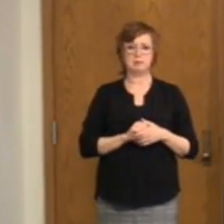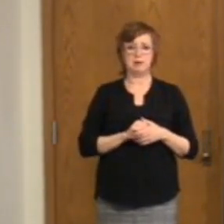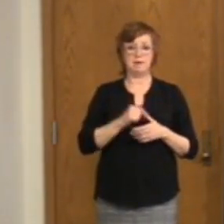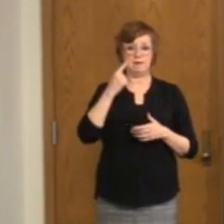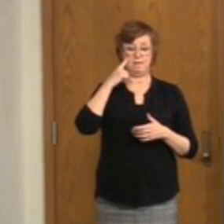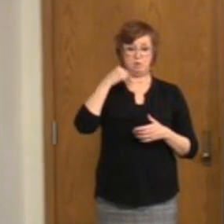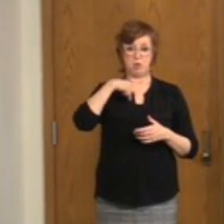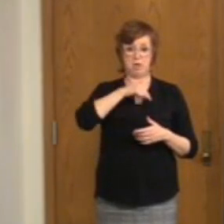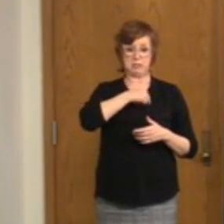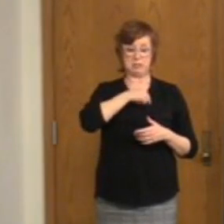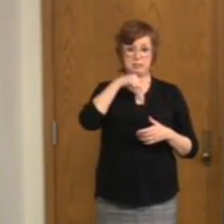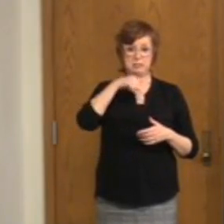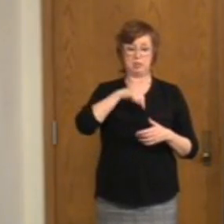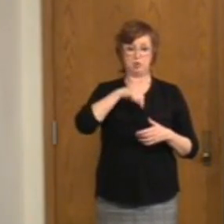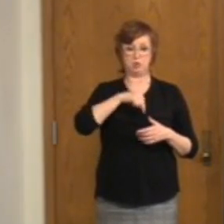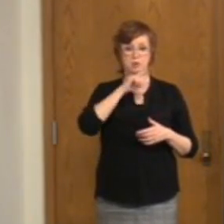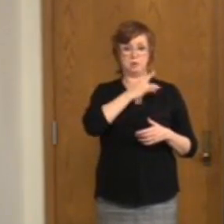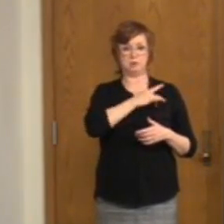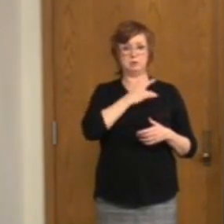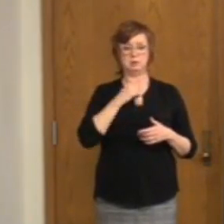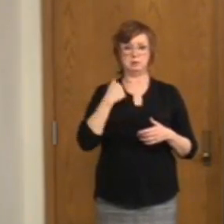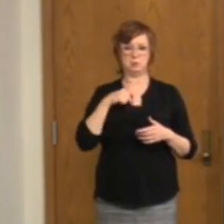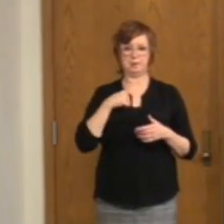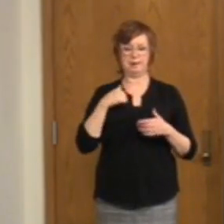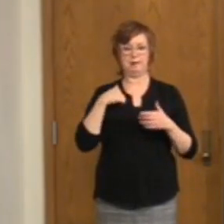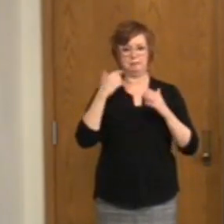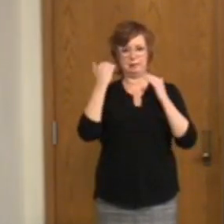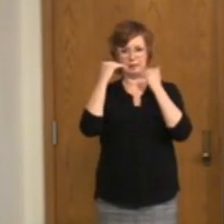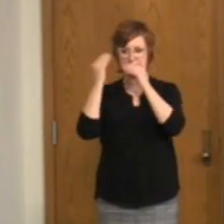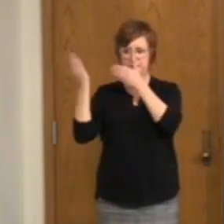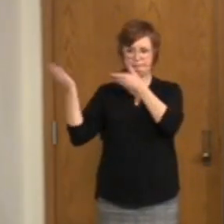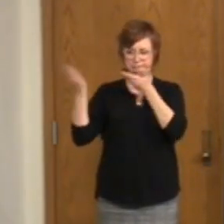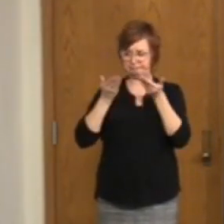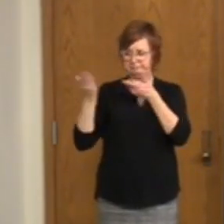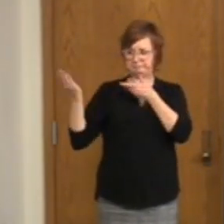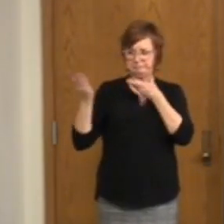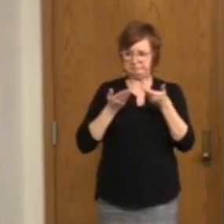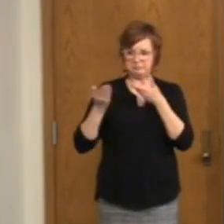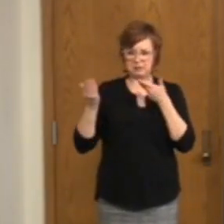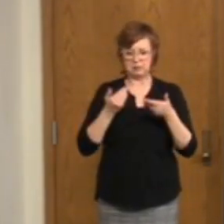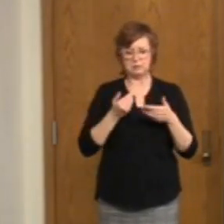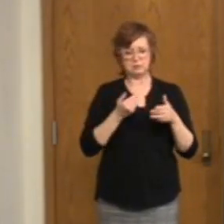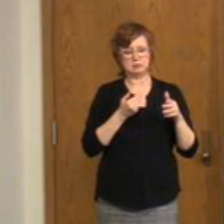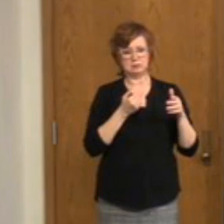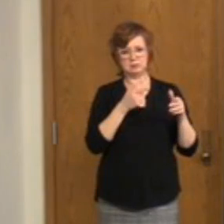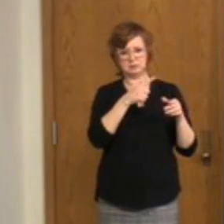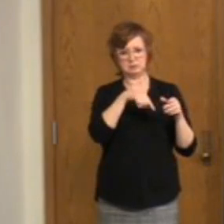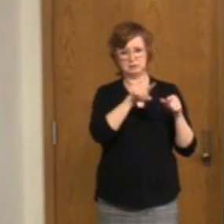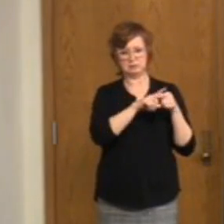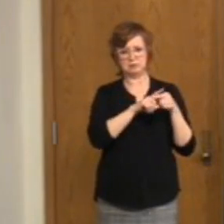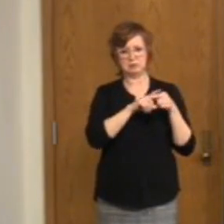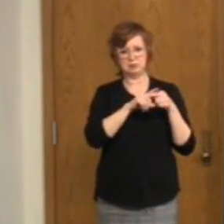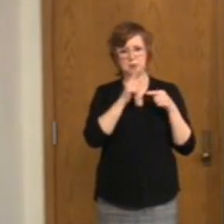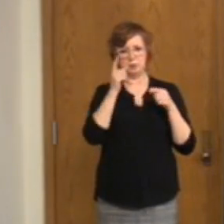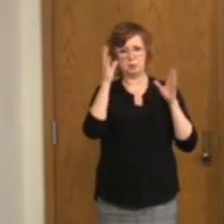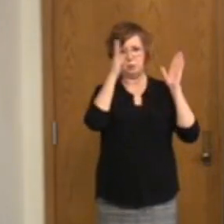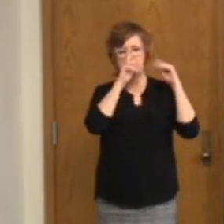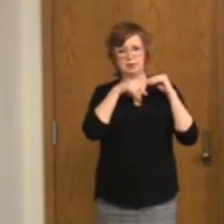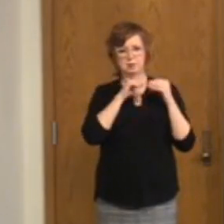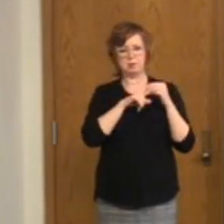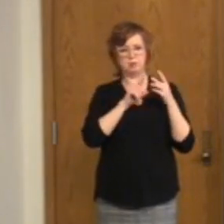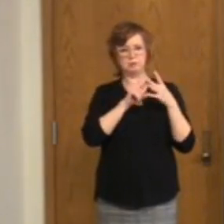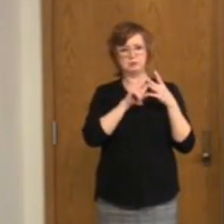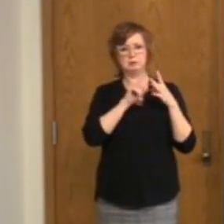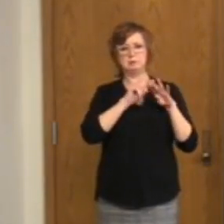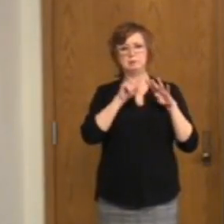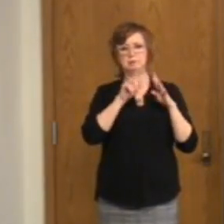in Canada, where we have a defined supply at a time when we have some potentially high risk of variants taking off. So due to our